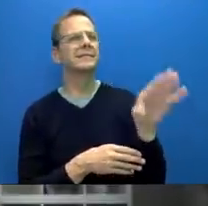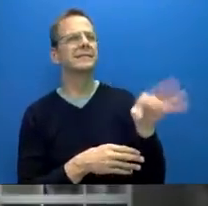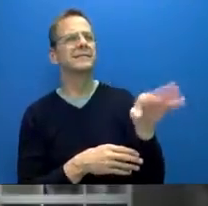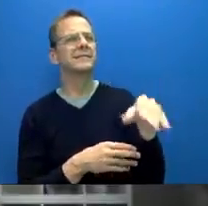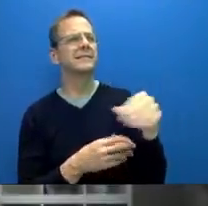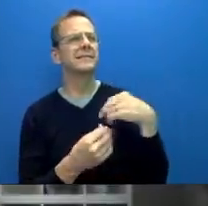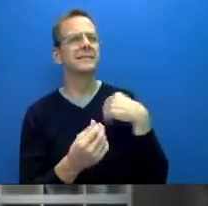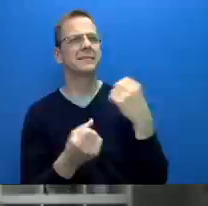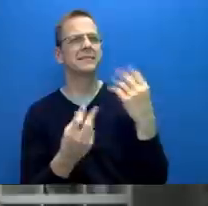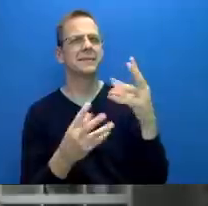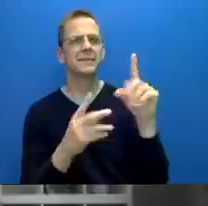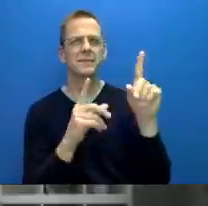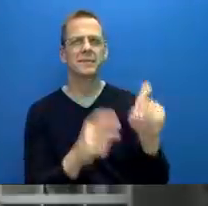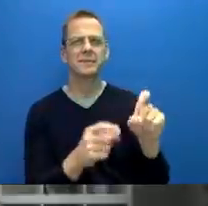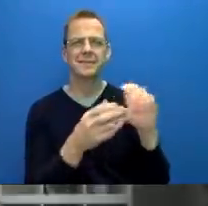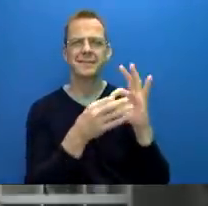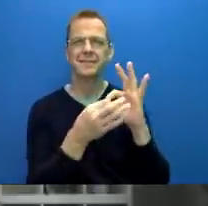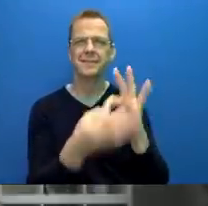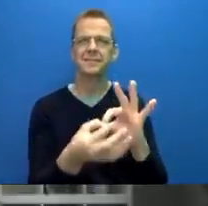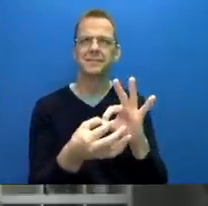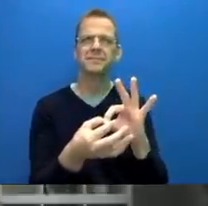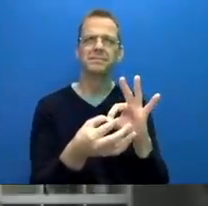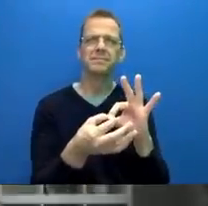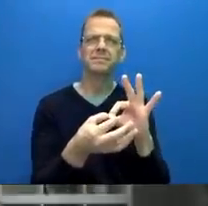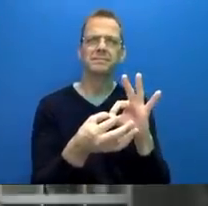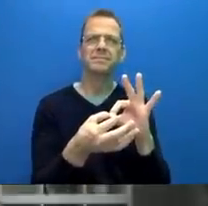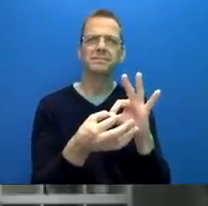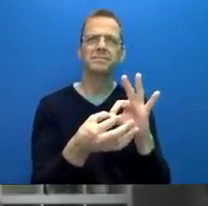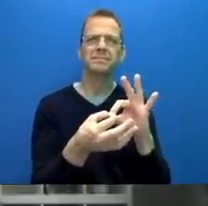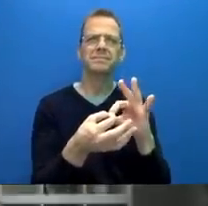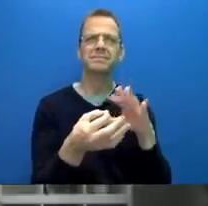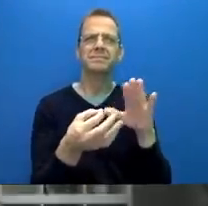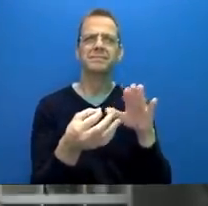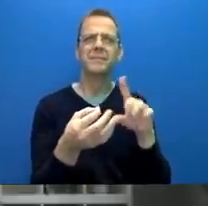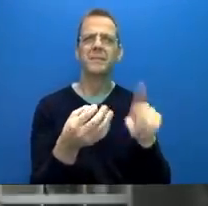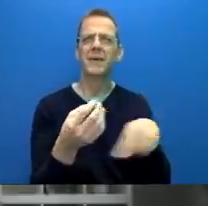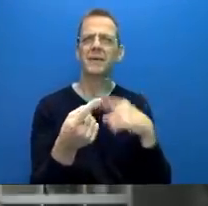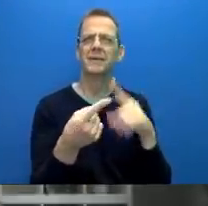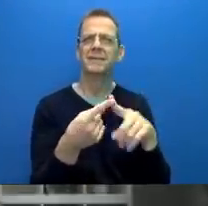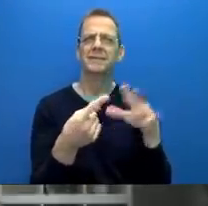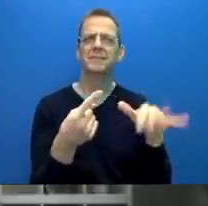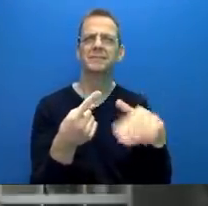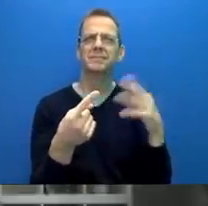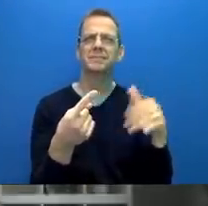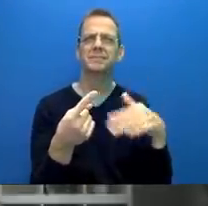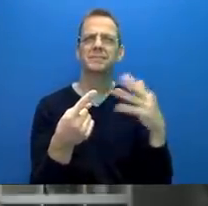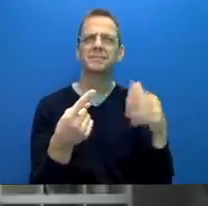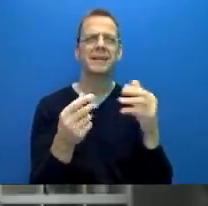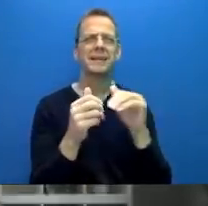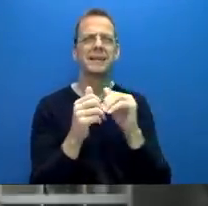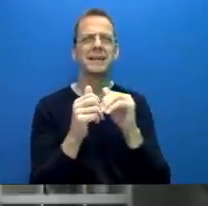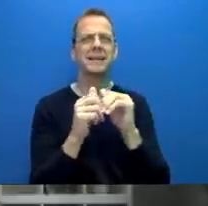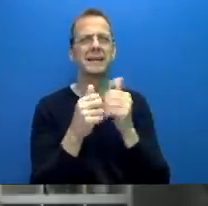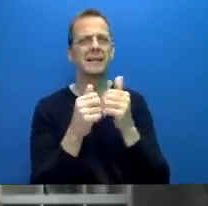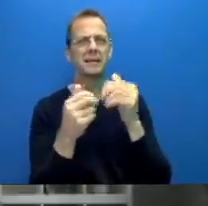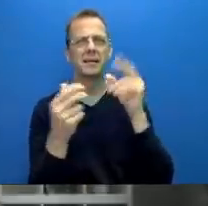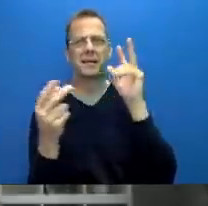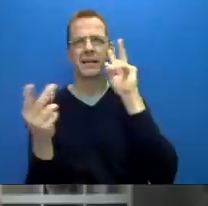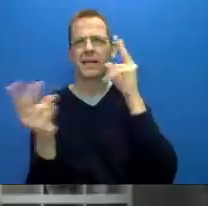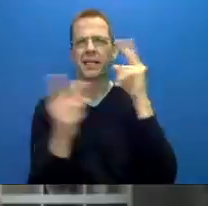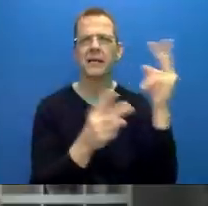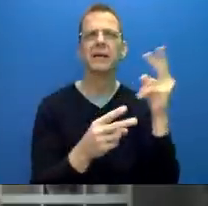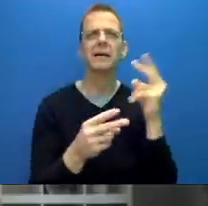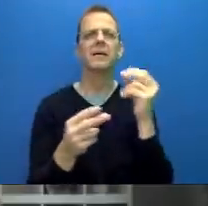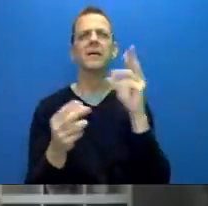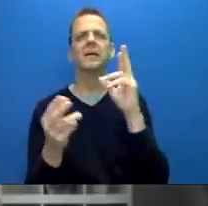who they can contact around dispelling a lot of those hygiene theater myths, and sort of what the ATA's position